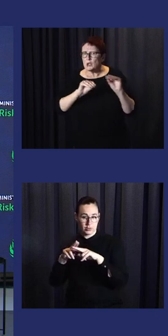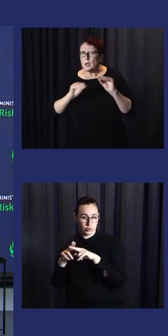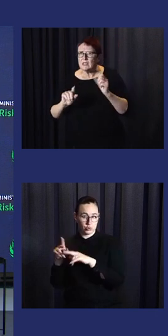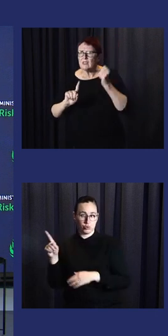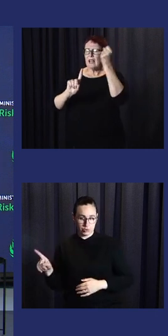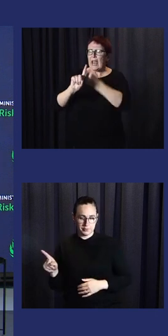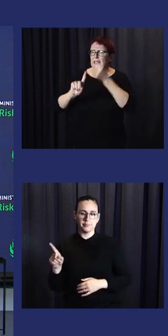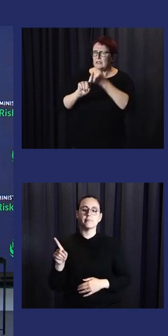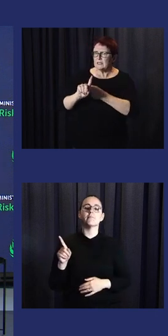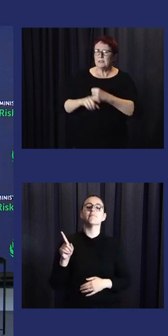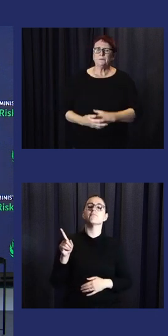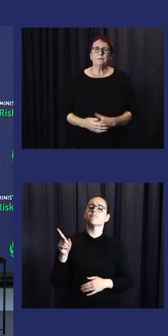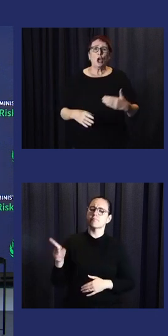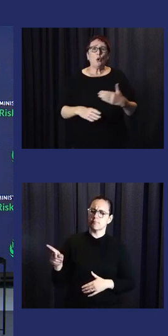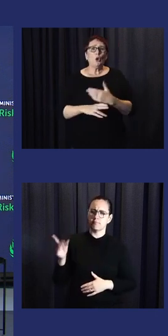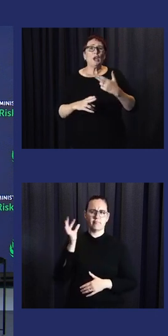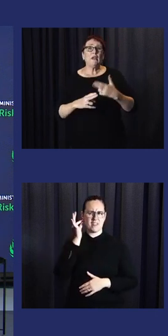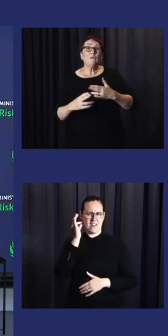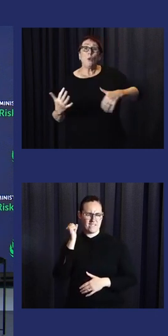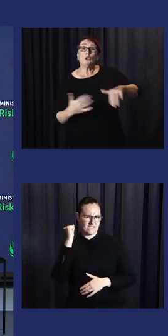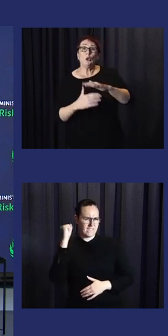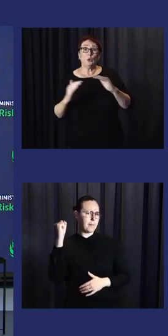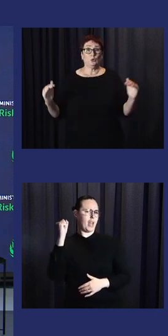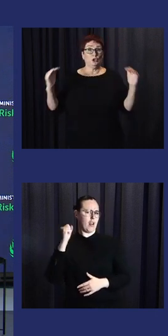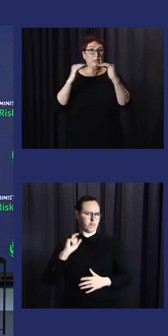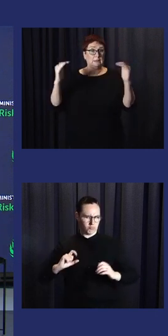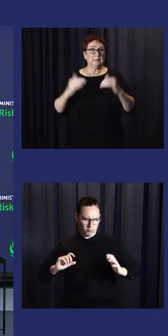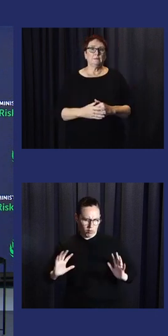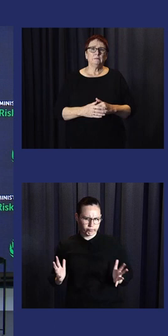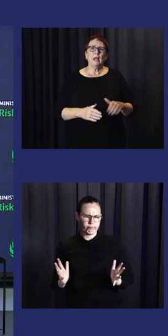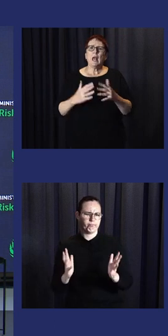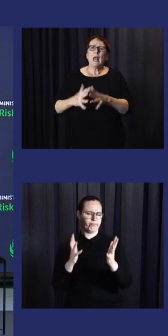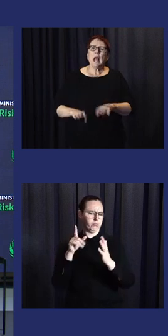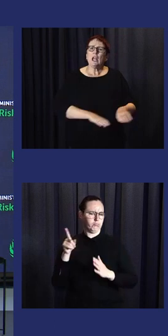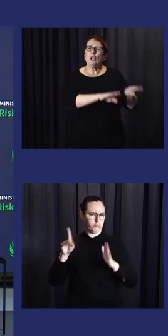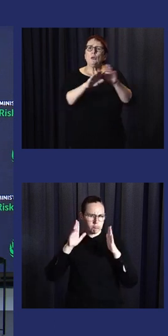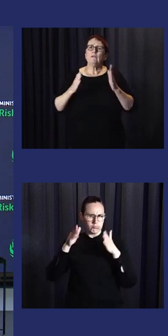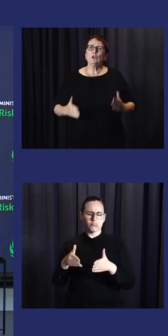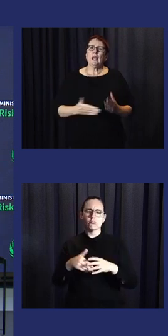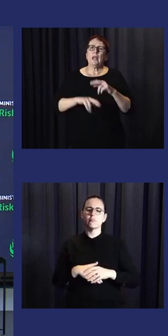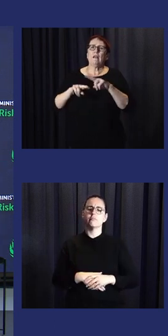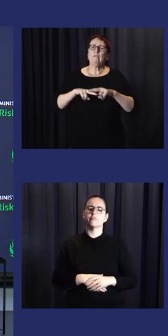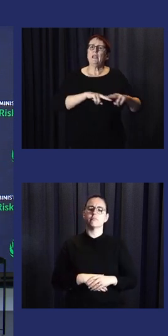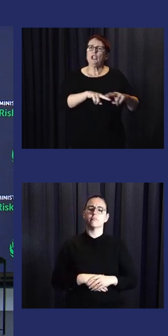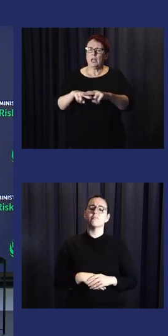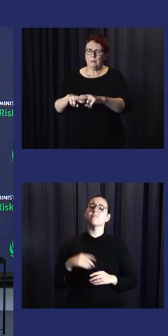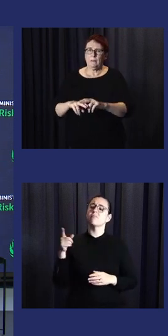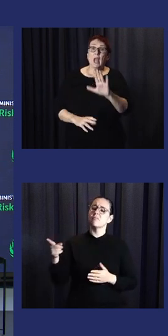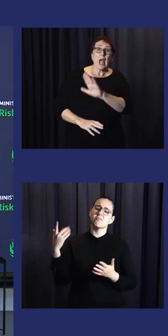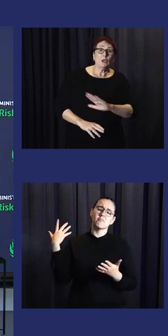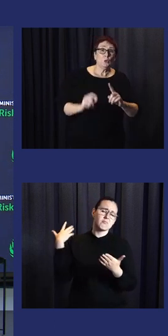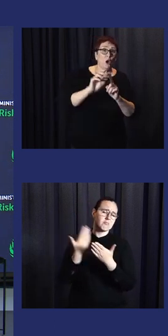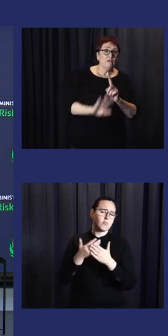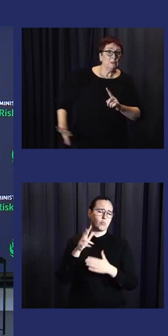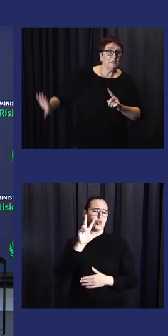for socio-economic, ecological and climate justice and universal human rights in Fiji, the Pacific and globally over the